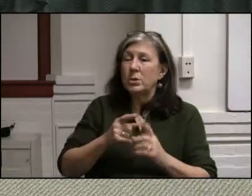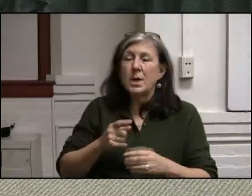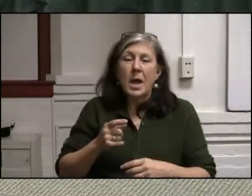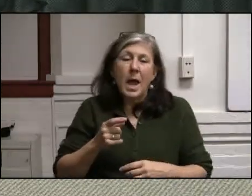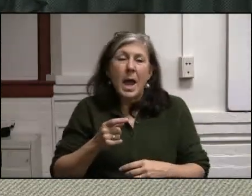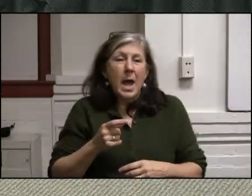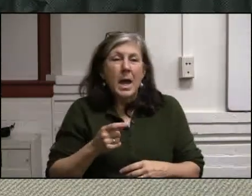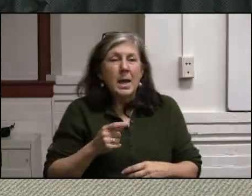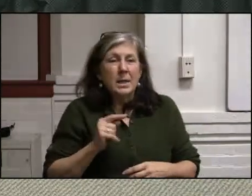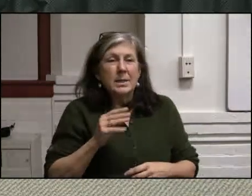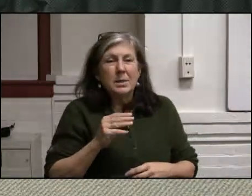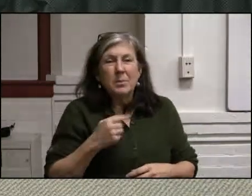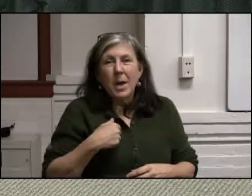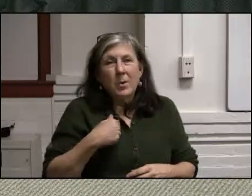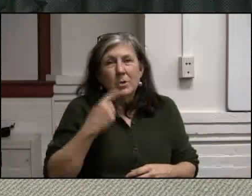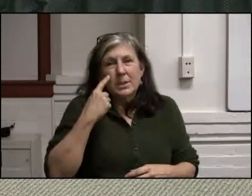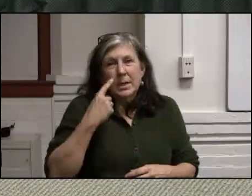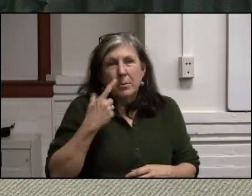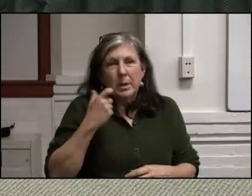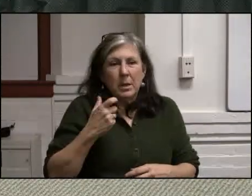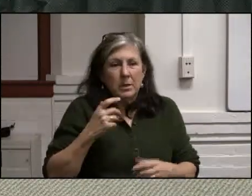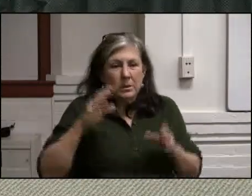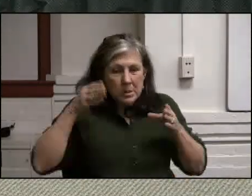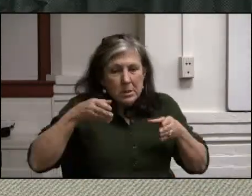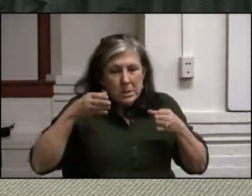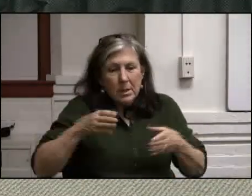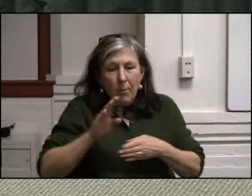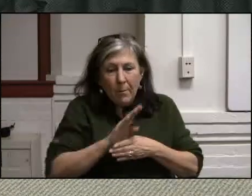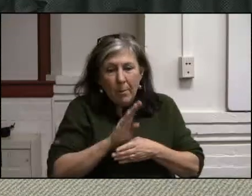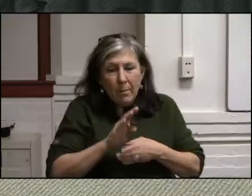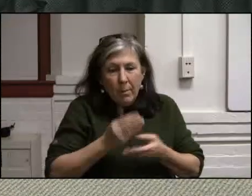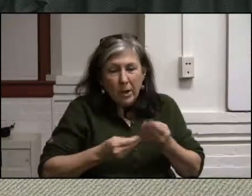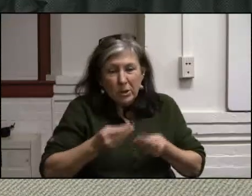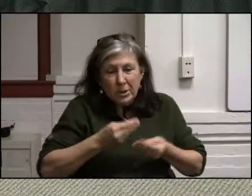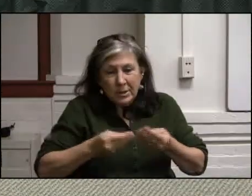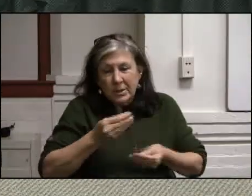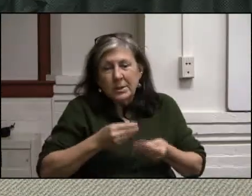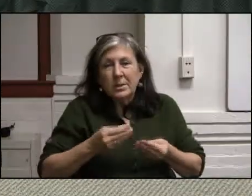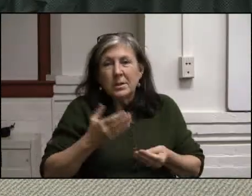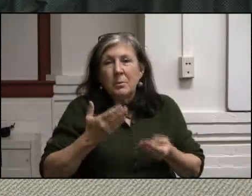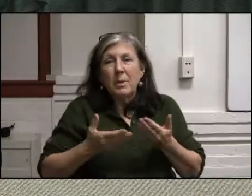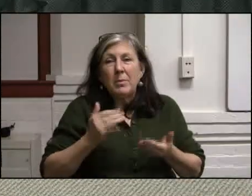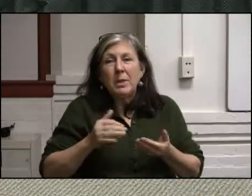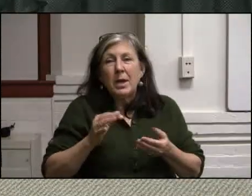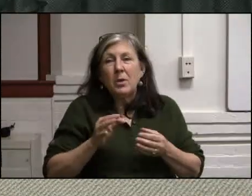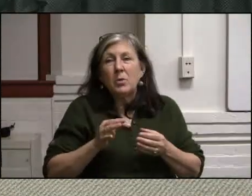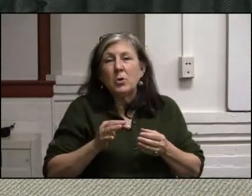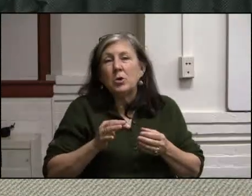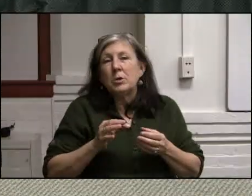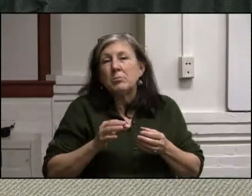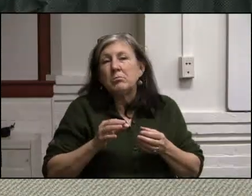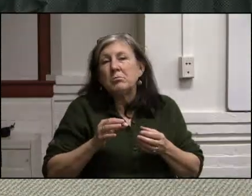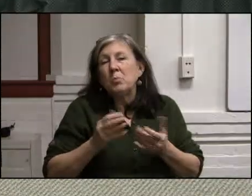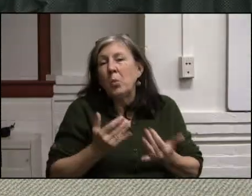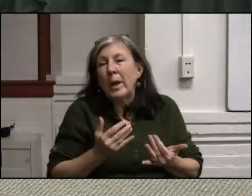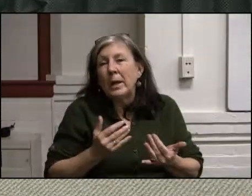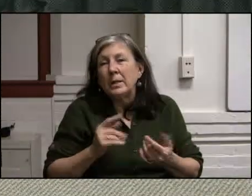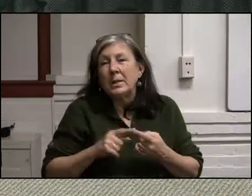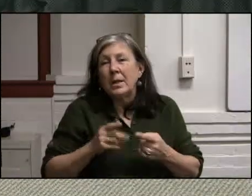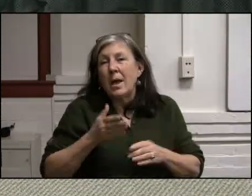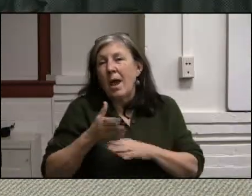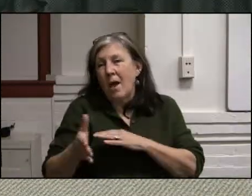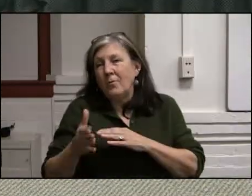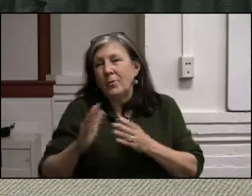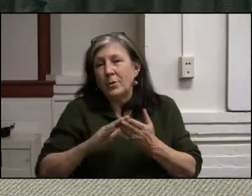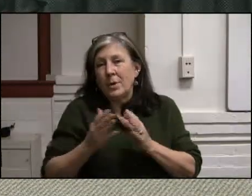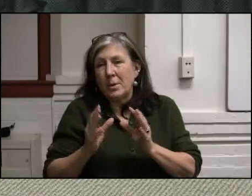crunch is what I was suggesting, that maybe it would be something that we might push like we are doing with rescue. Right. Unless